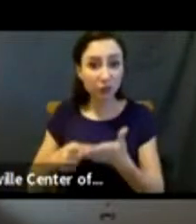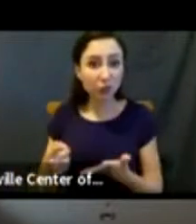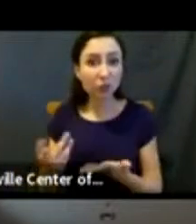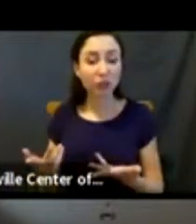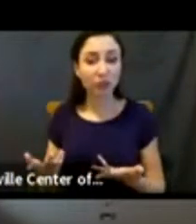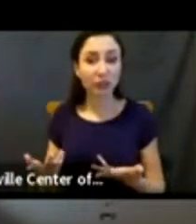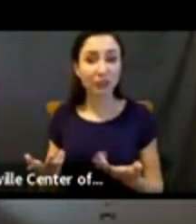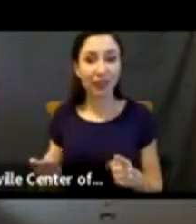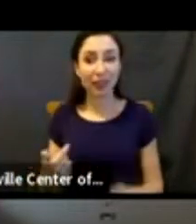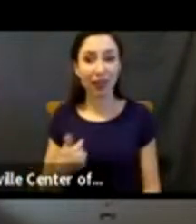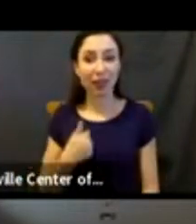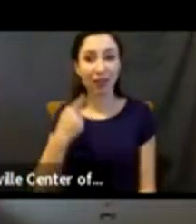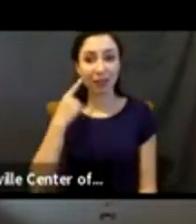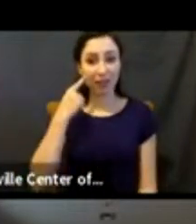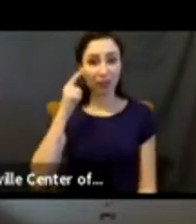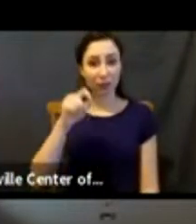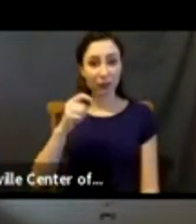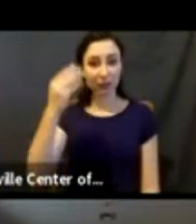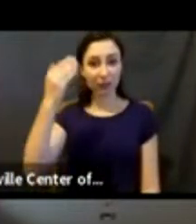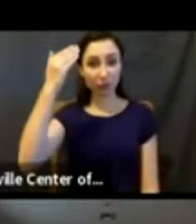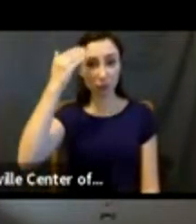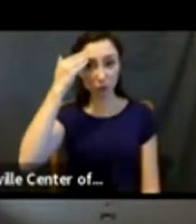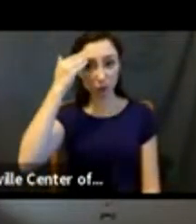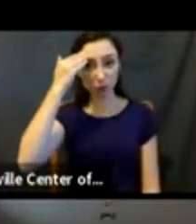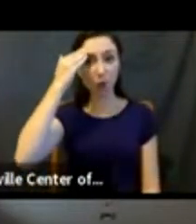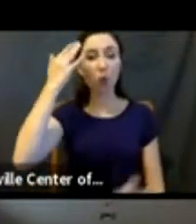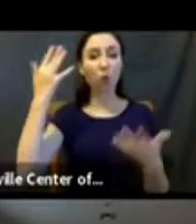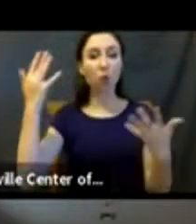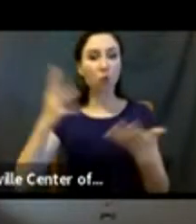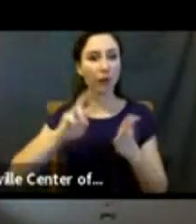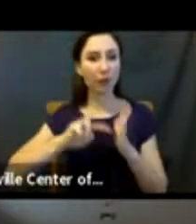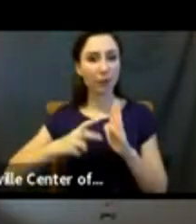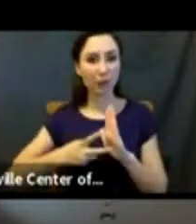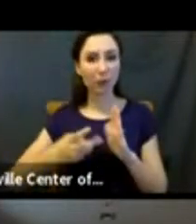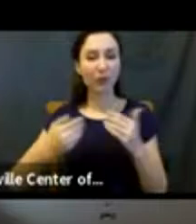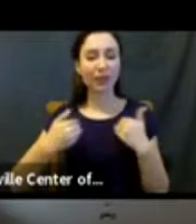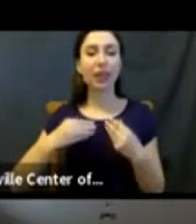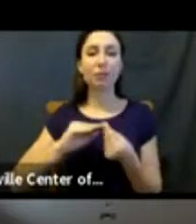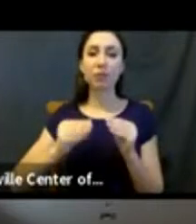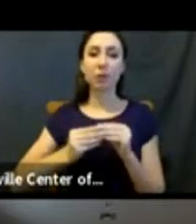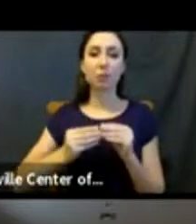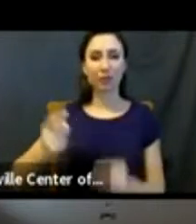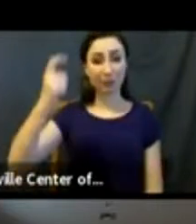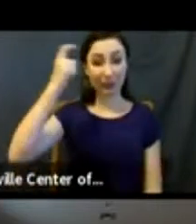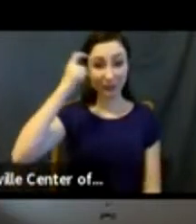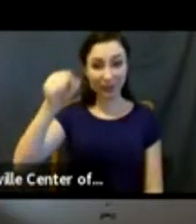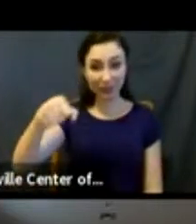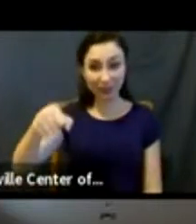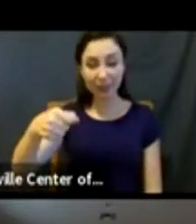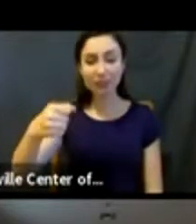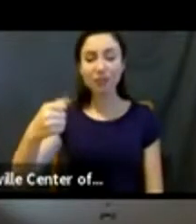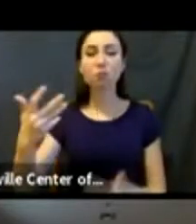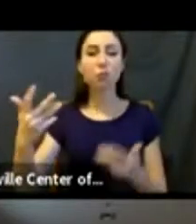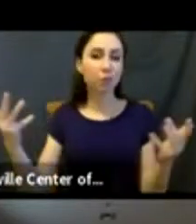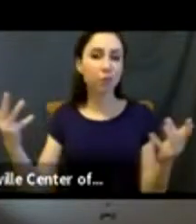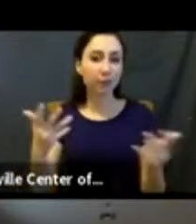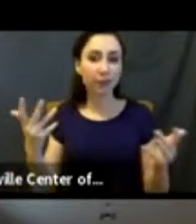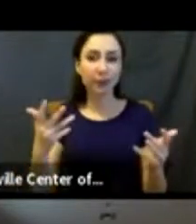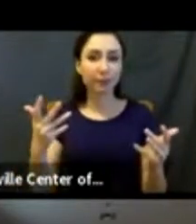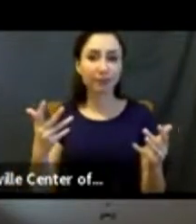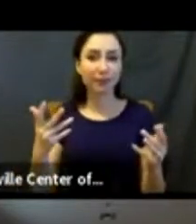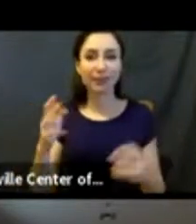Because I think we would need to know the implications. We have some numbers that seem to make sense, but what would be the